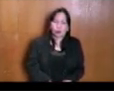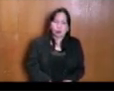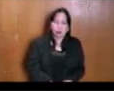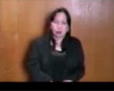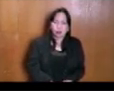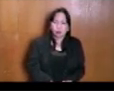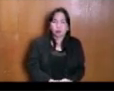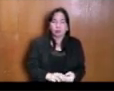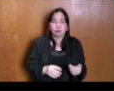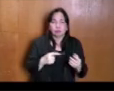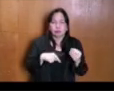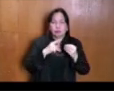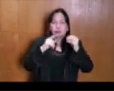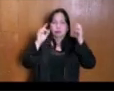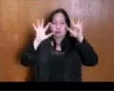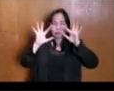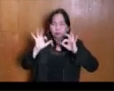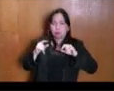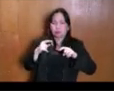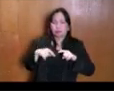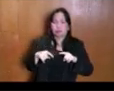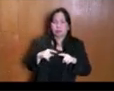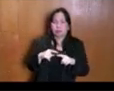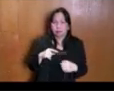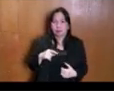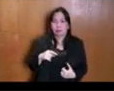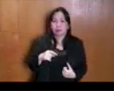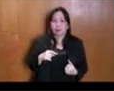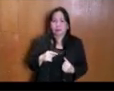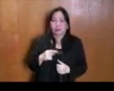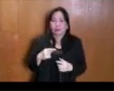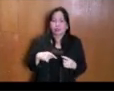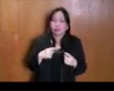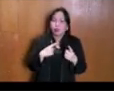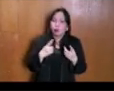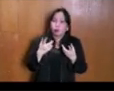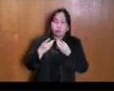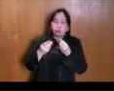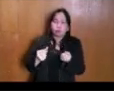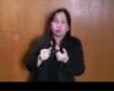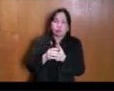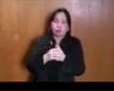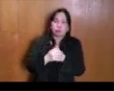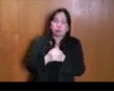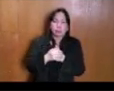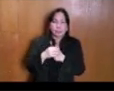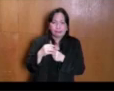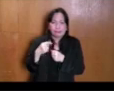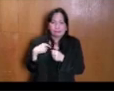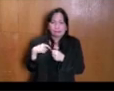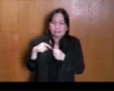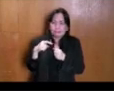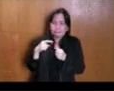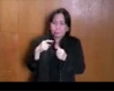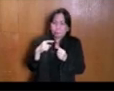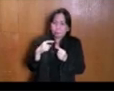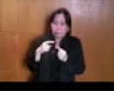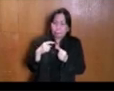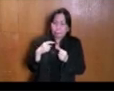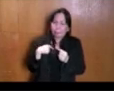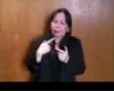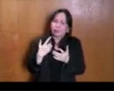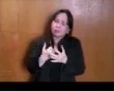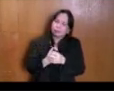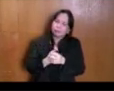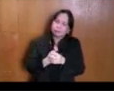In terms of deployment and systems integration, we find that many solutions often get stuck in the pilot phases and face difficulties scaling.